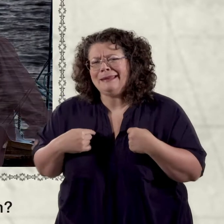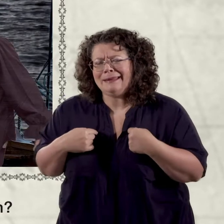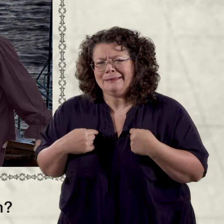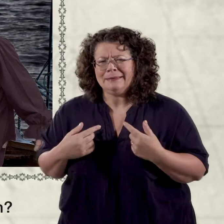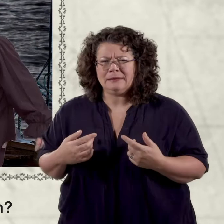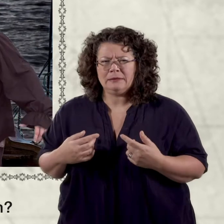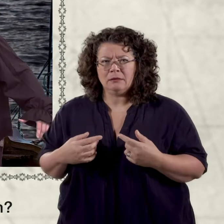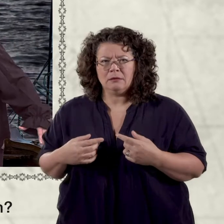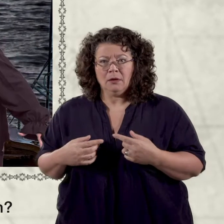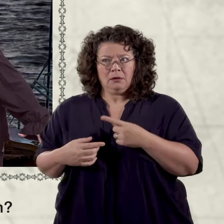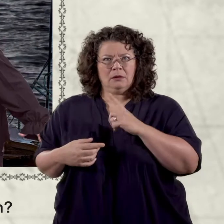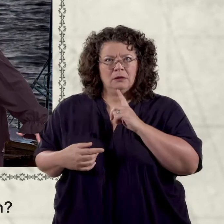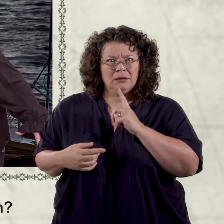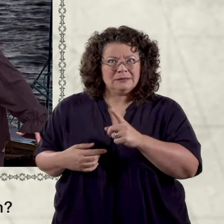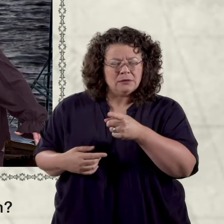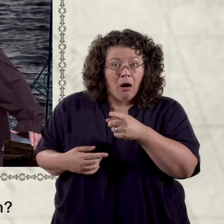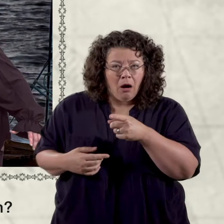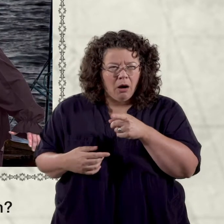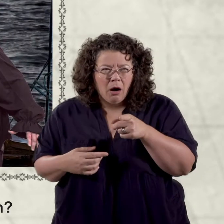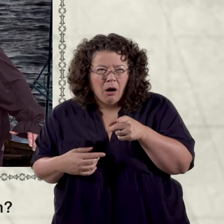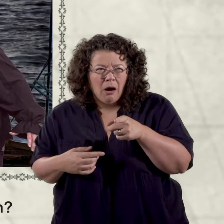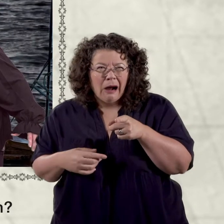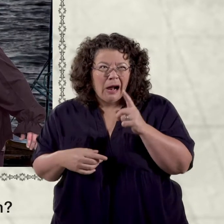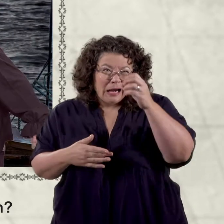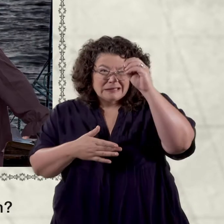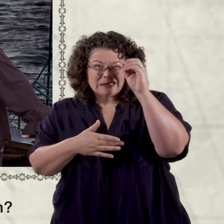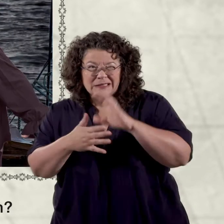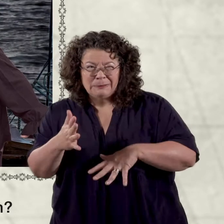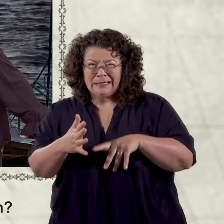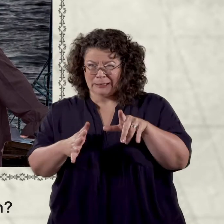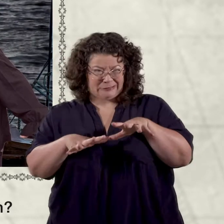he said, "Somebody experienced, eh?